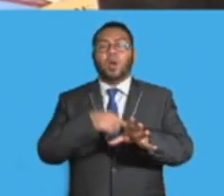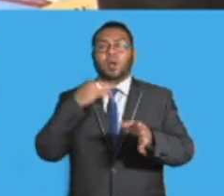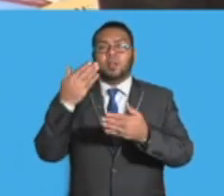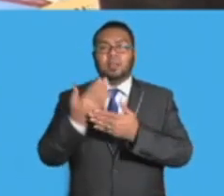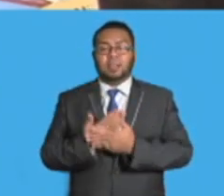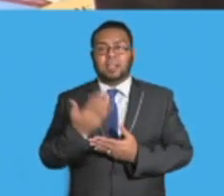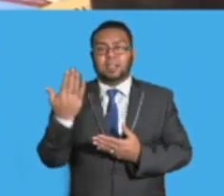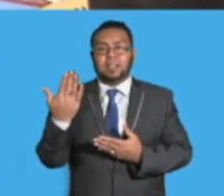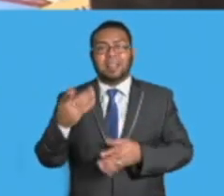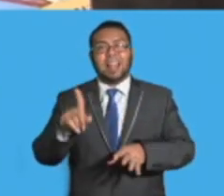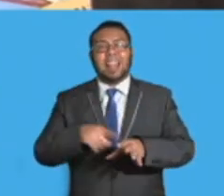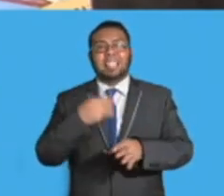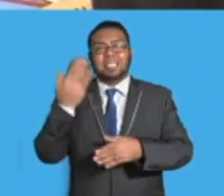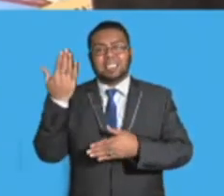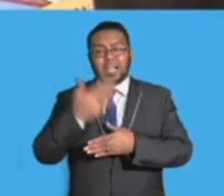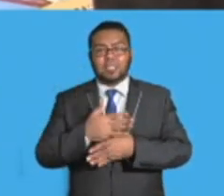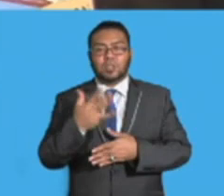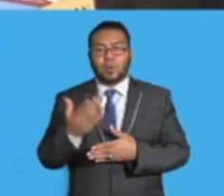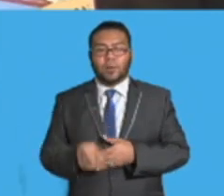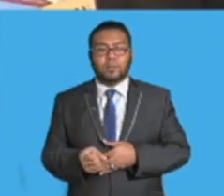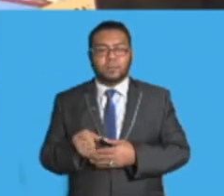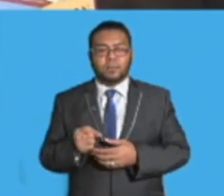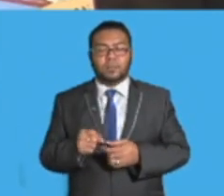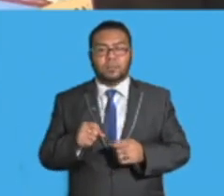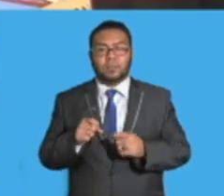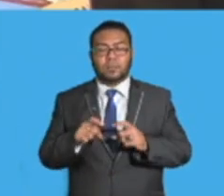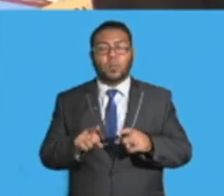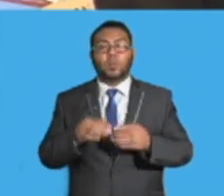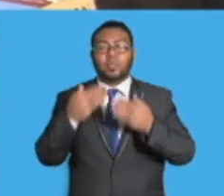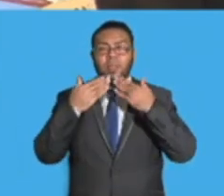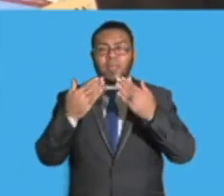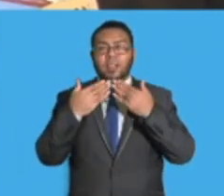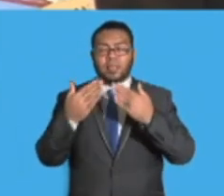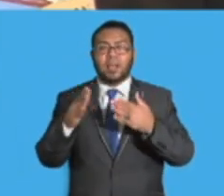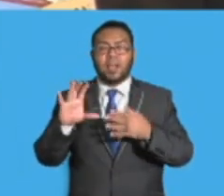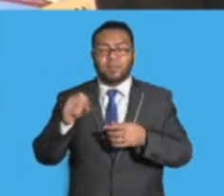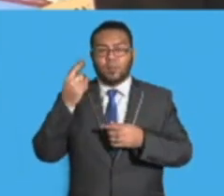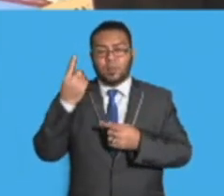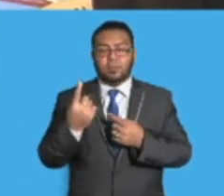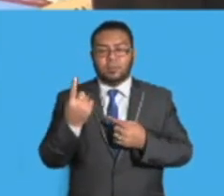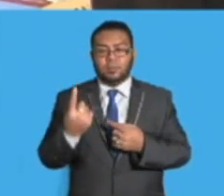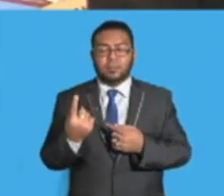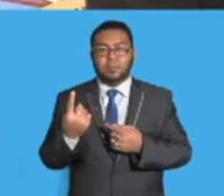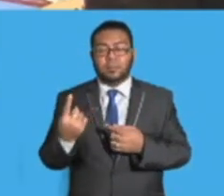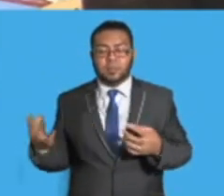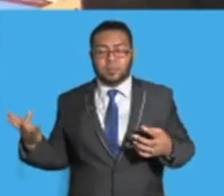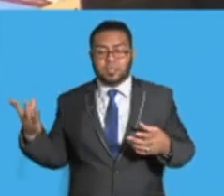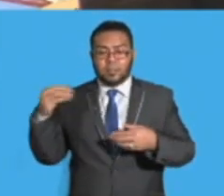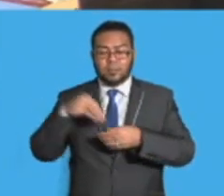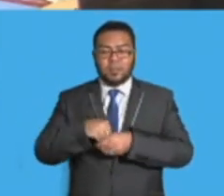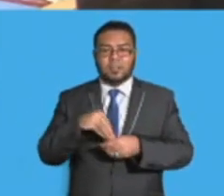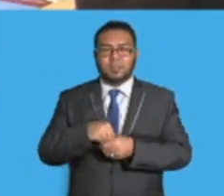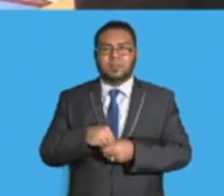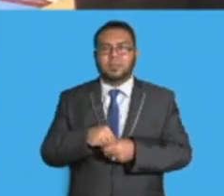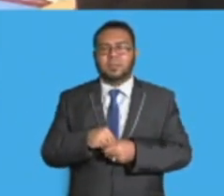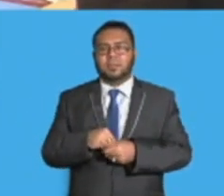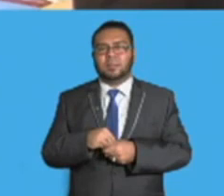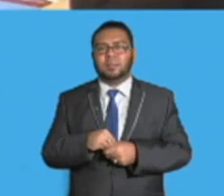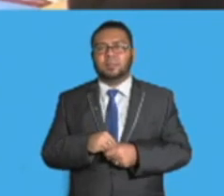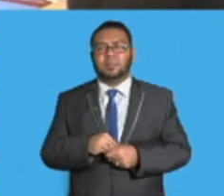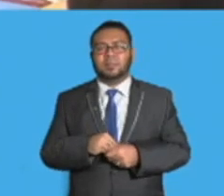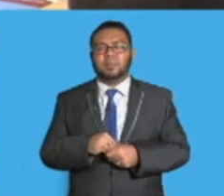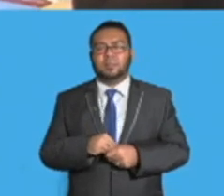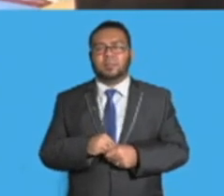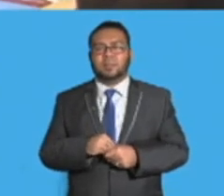nights of campaign. While I thank everyone involved, I wish to make mention of my campaign managers,